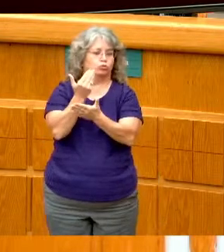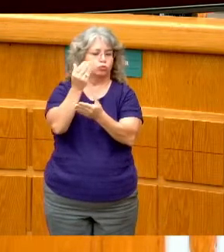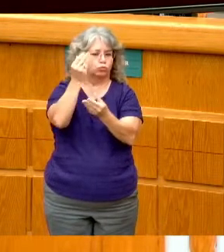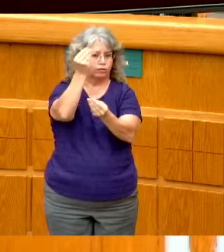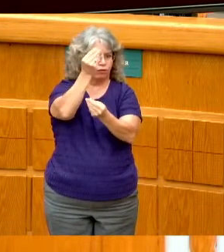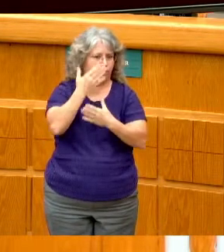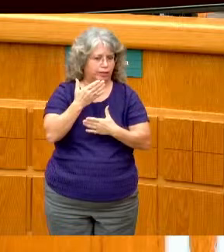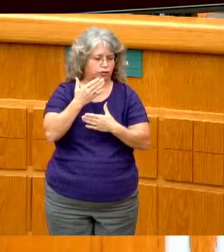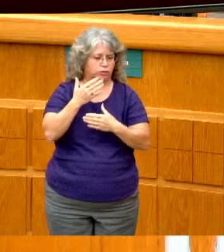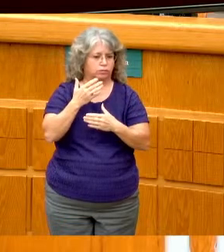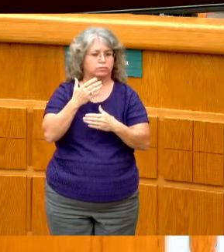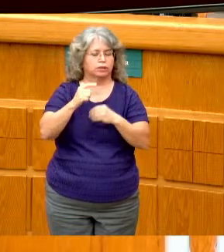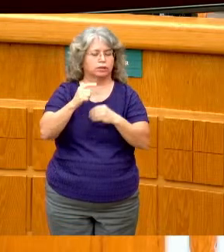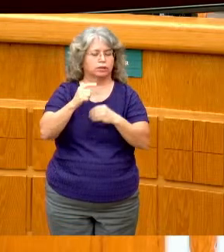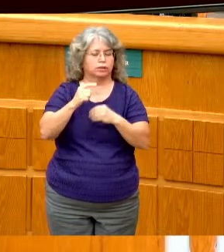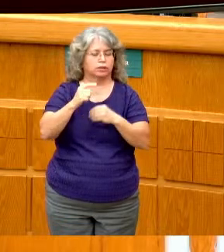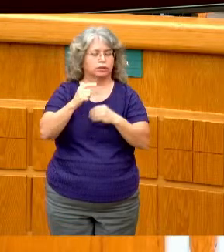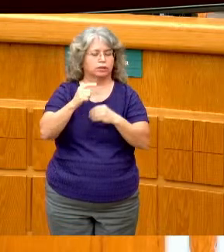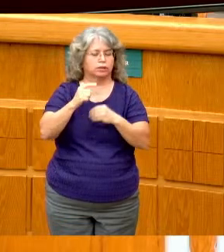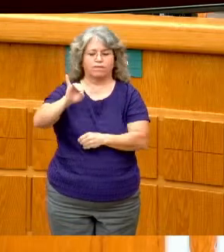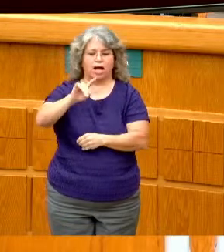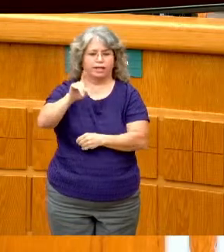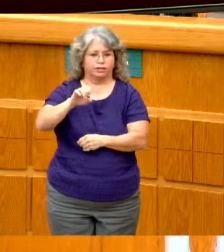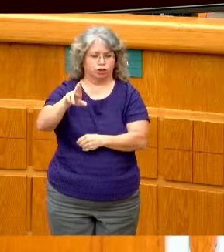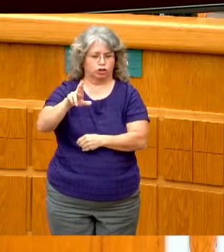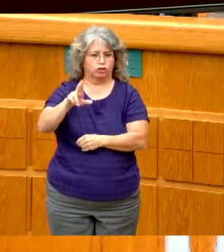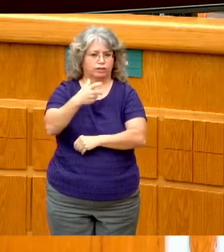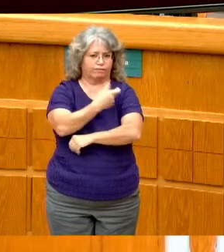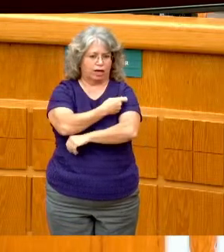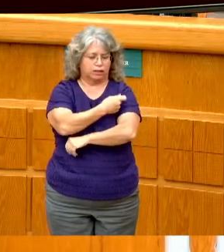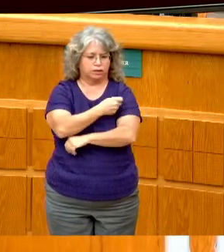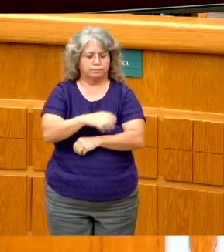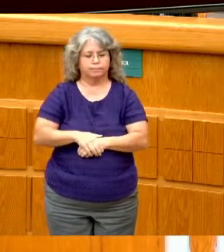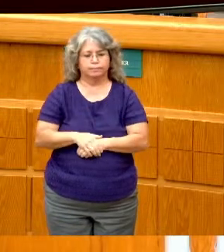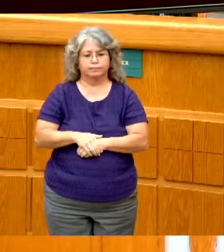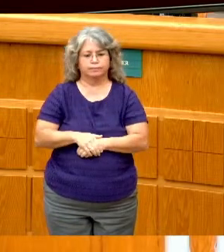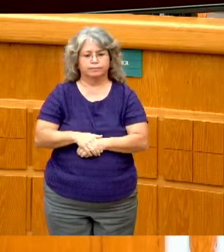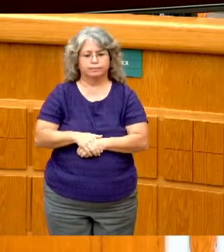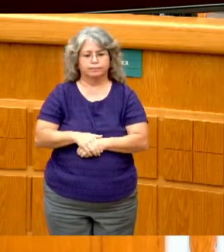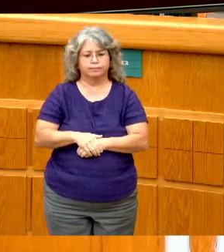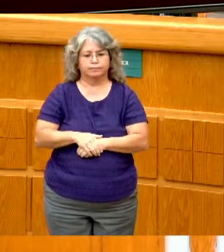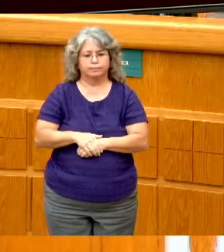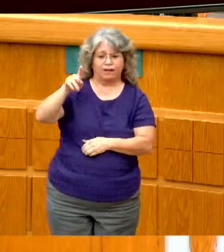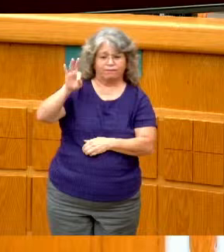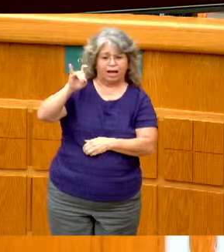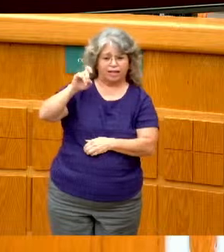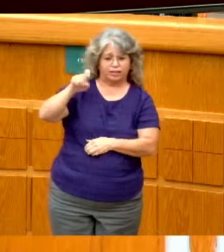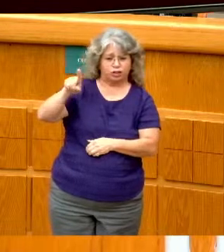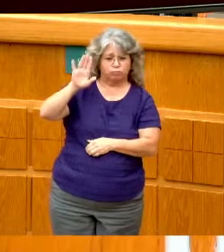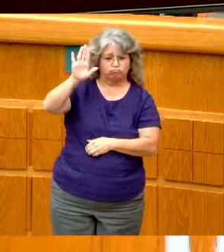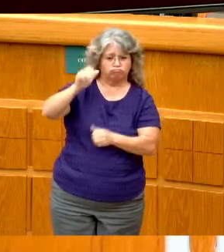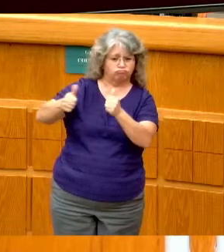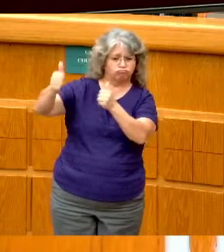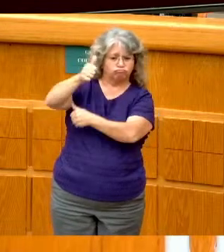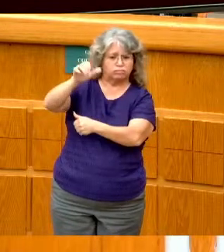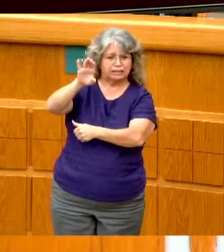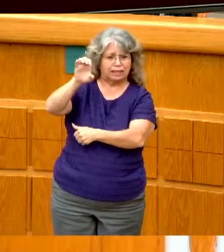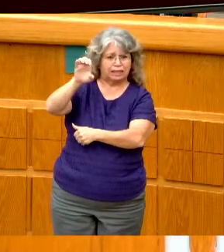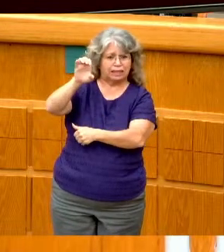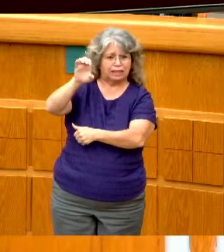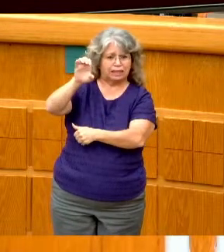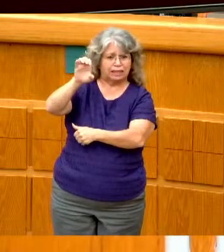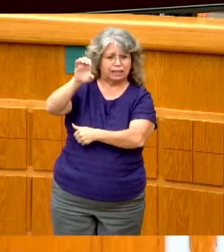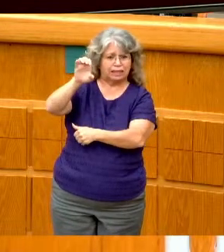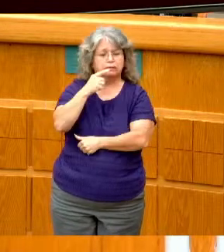vaccine today. According to Pfizer's CEO, Albert Bourla, it is likely that a booster shot will be needed within